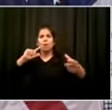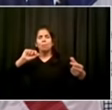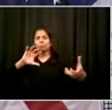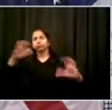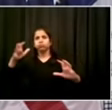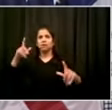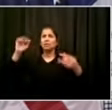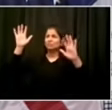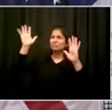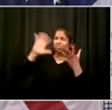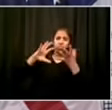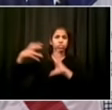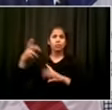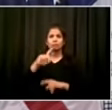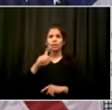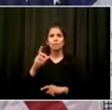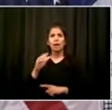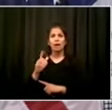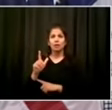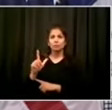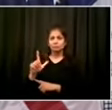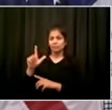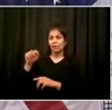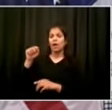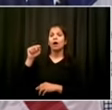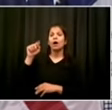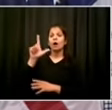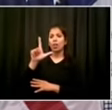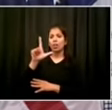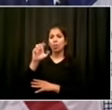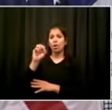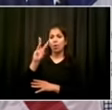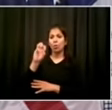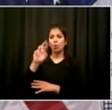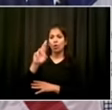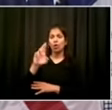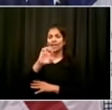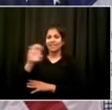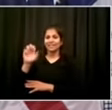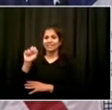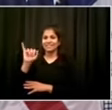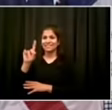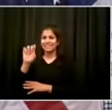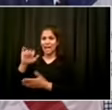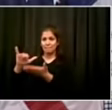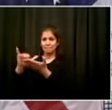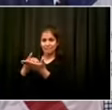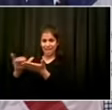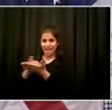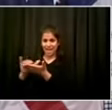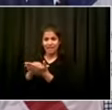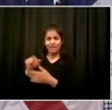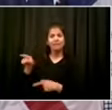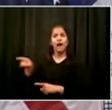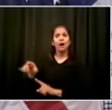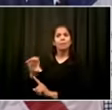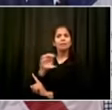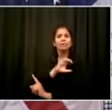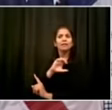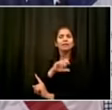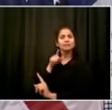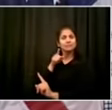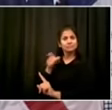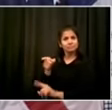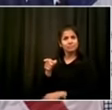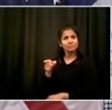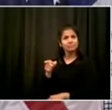weeks ago. That trial will proceed shortly. But also the announcement by the commissioner just a